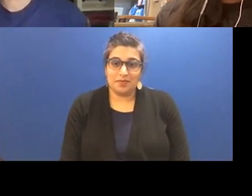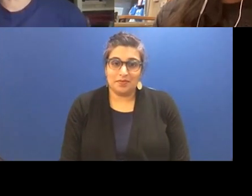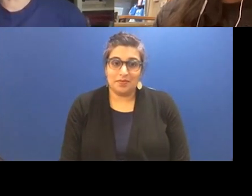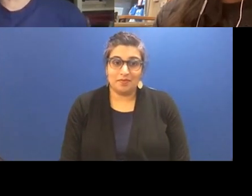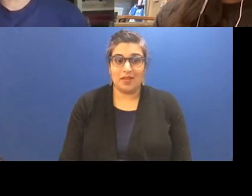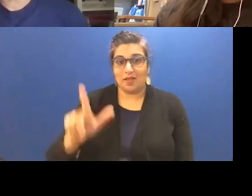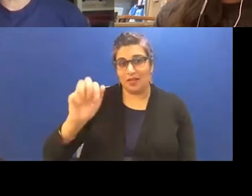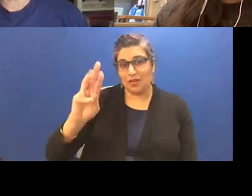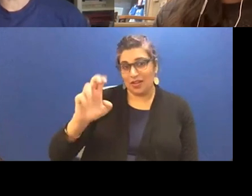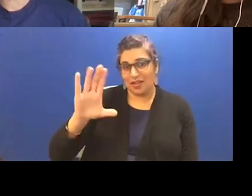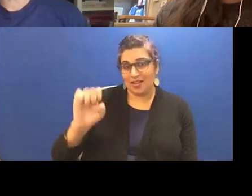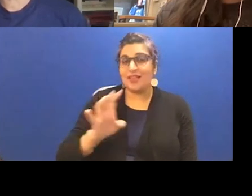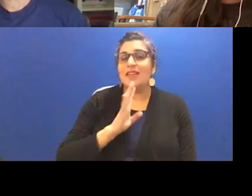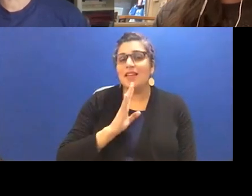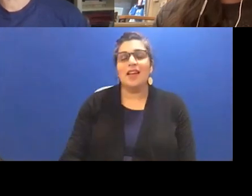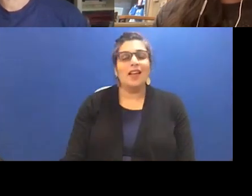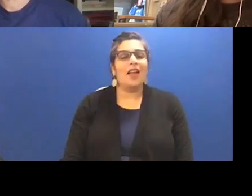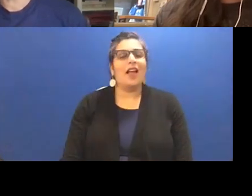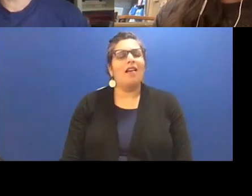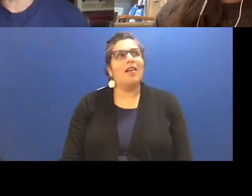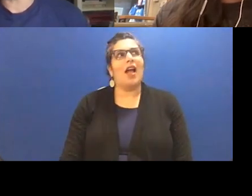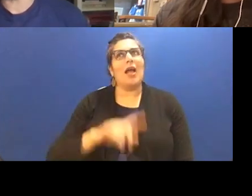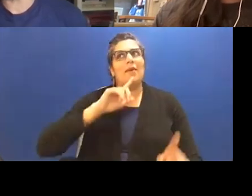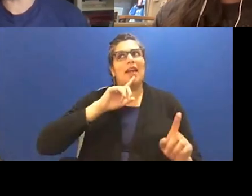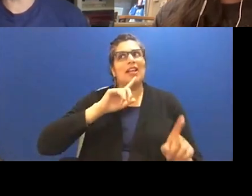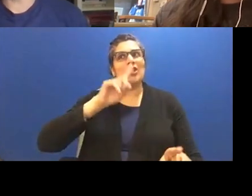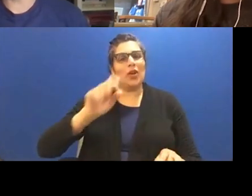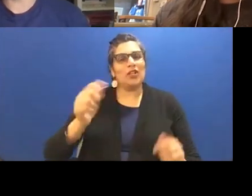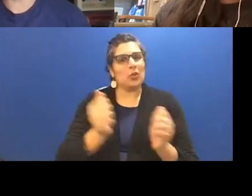I have a question. Sure. Answering question with a question.